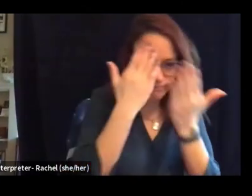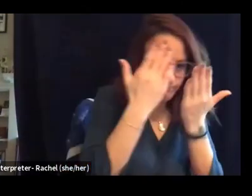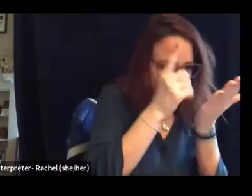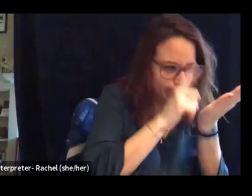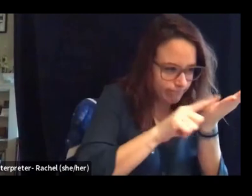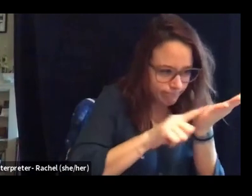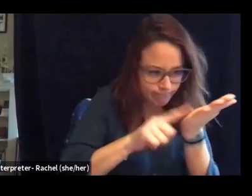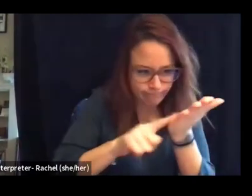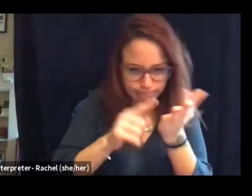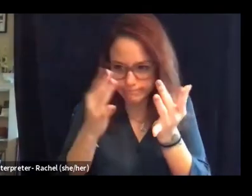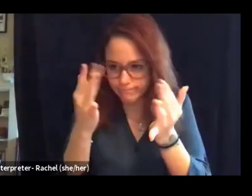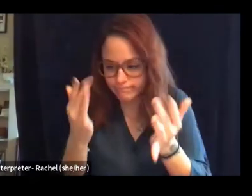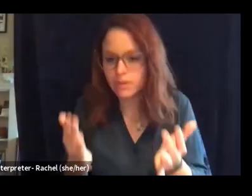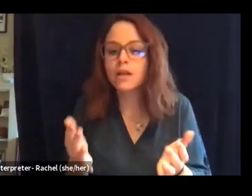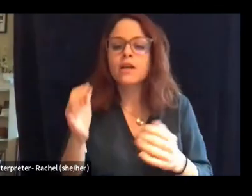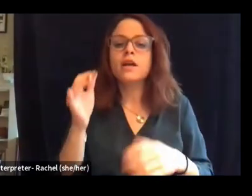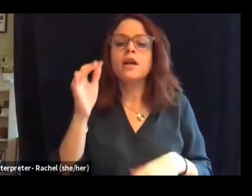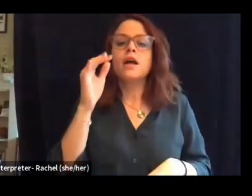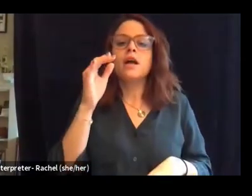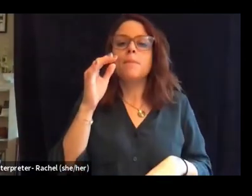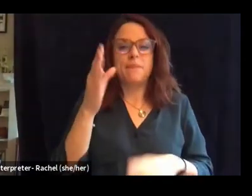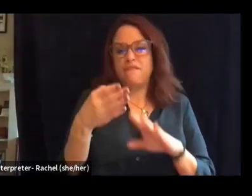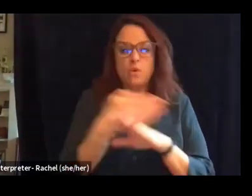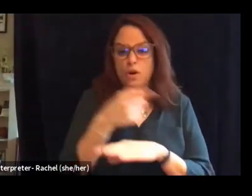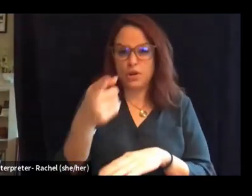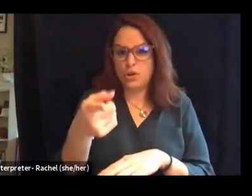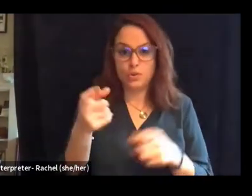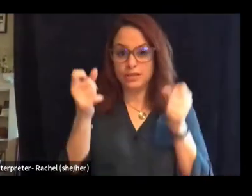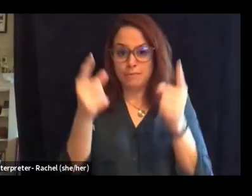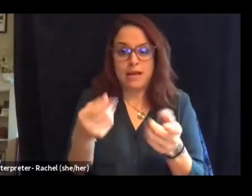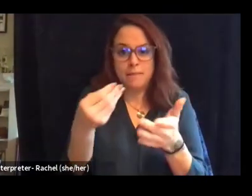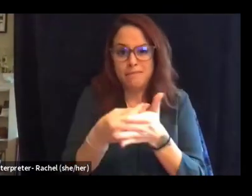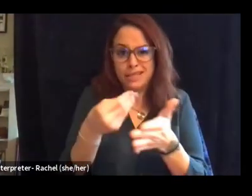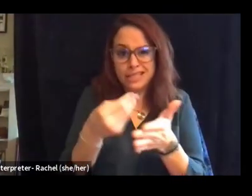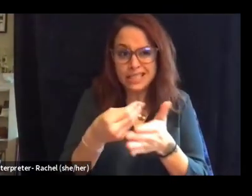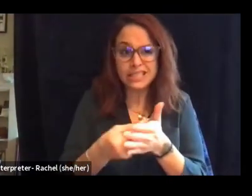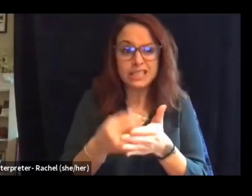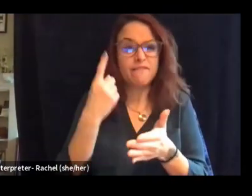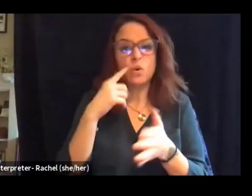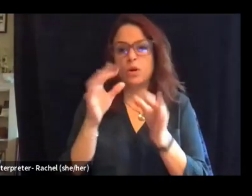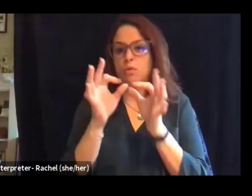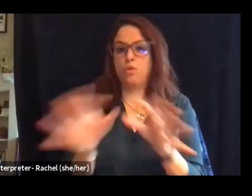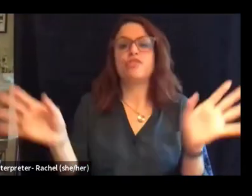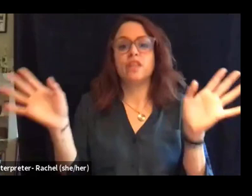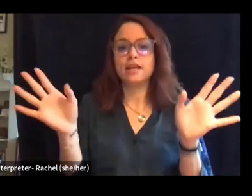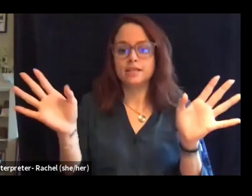money on marketing tests that never really have a chance to succeed.